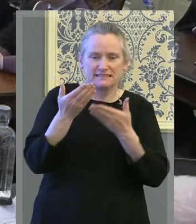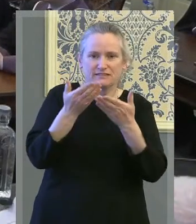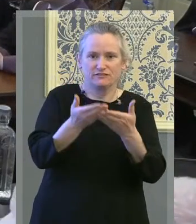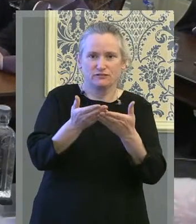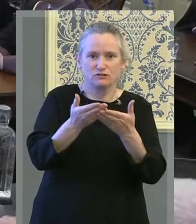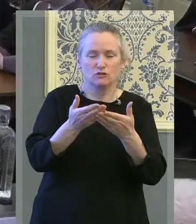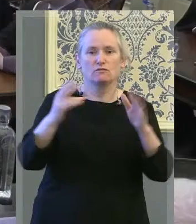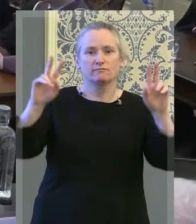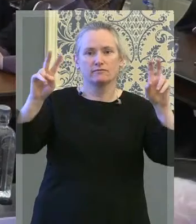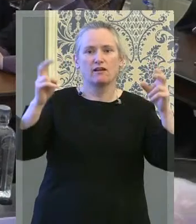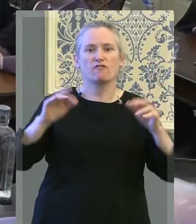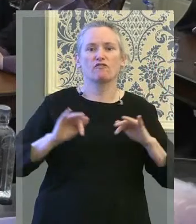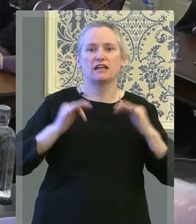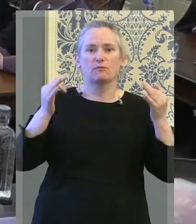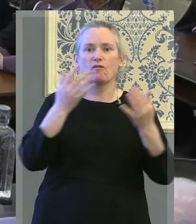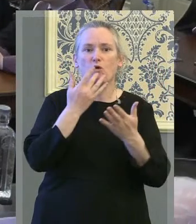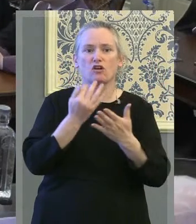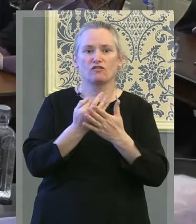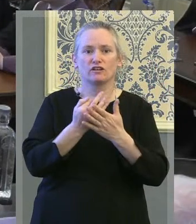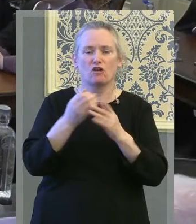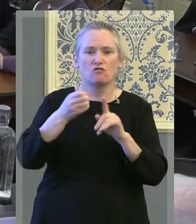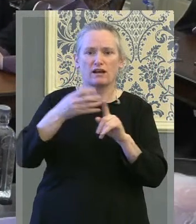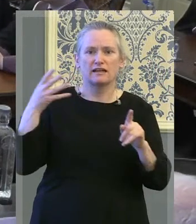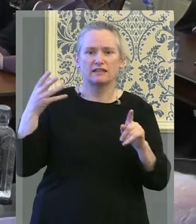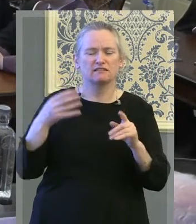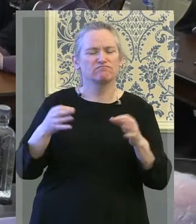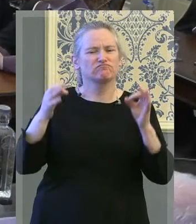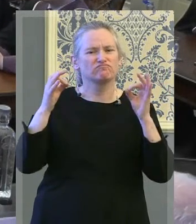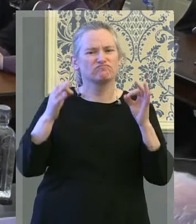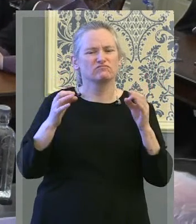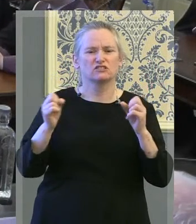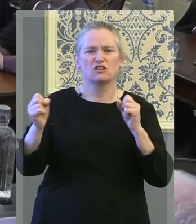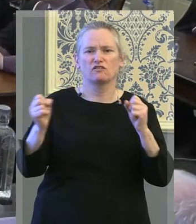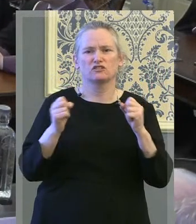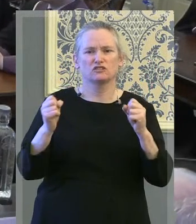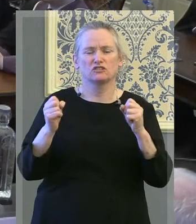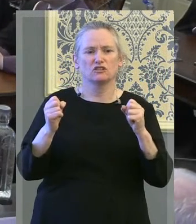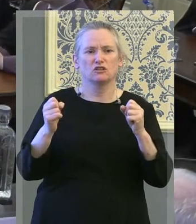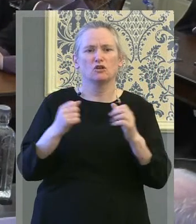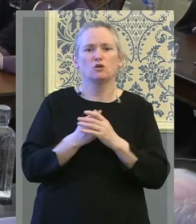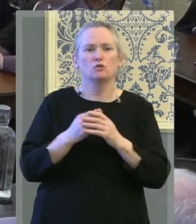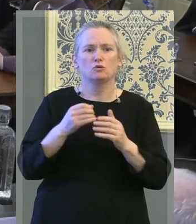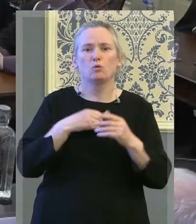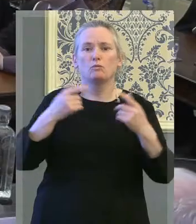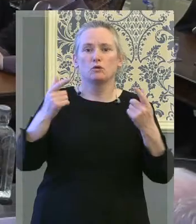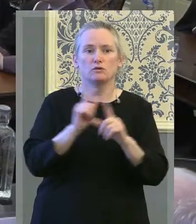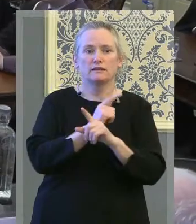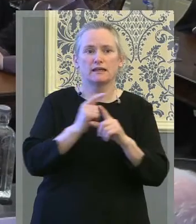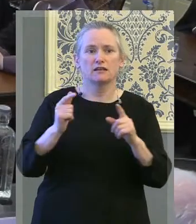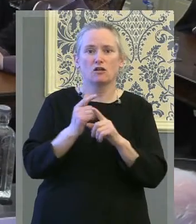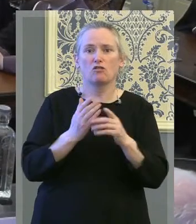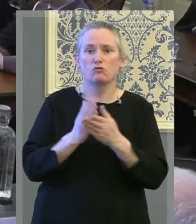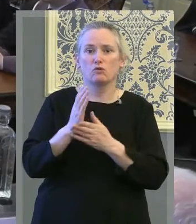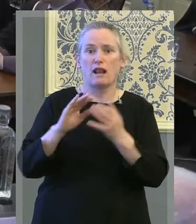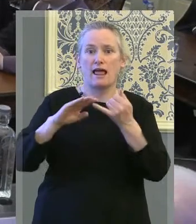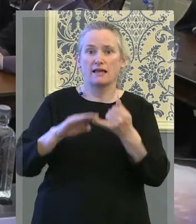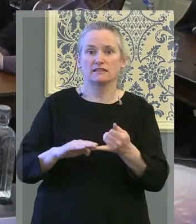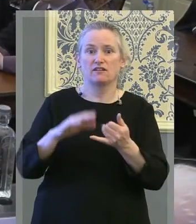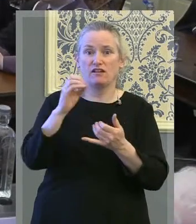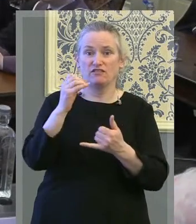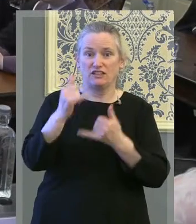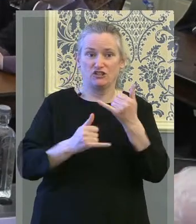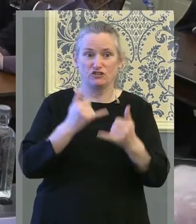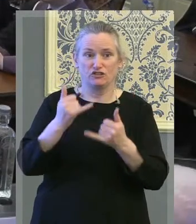to the Freedom of Waterford in recognition of his enormous service to the music industry over the past 50